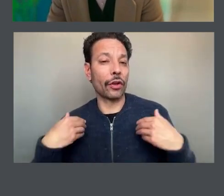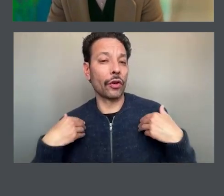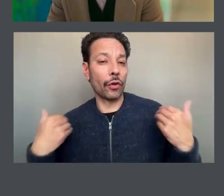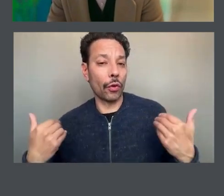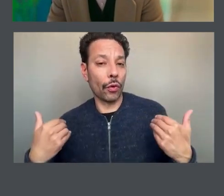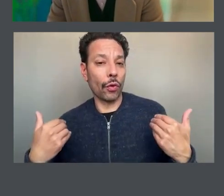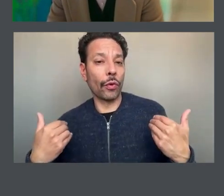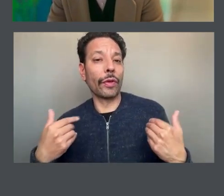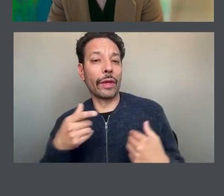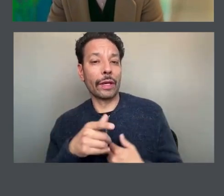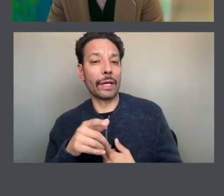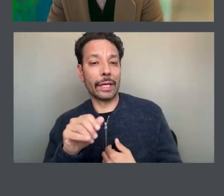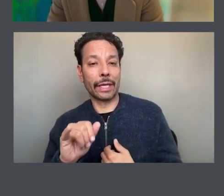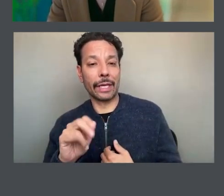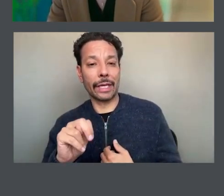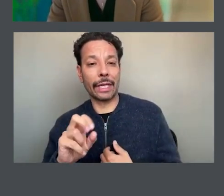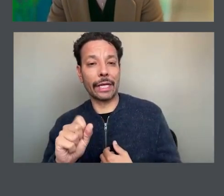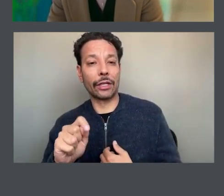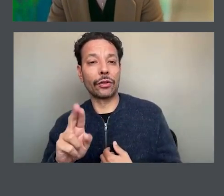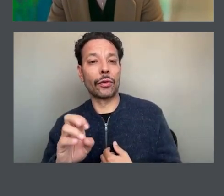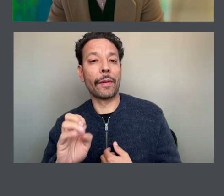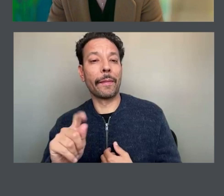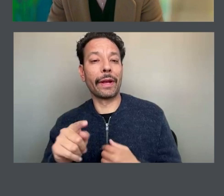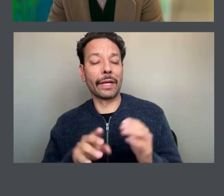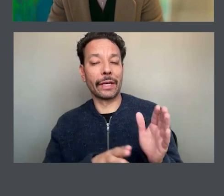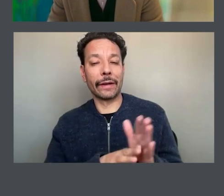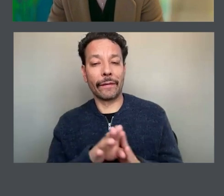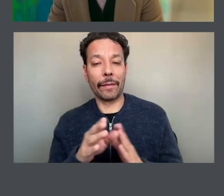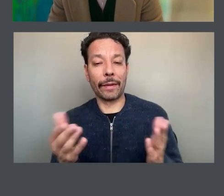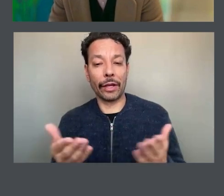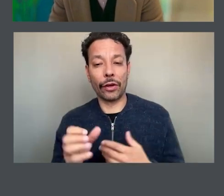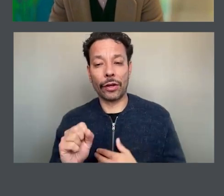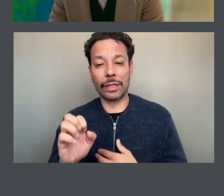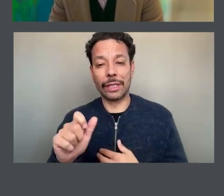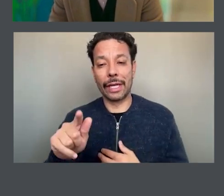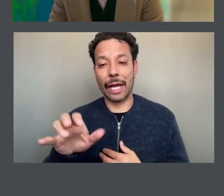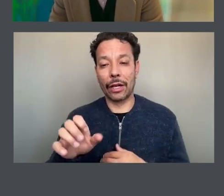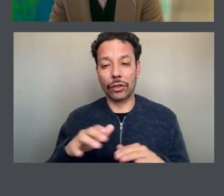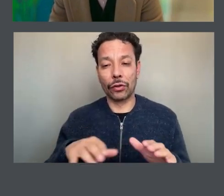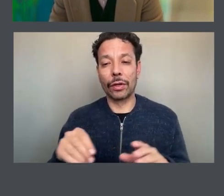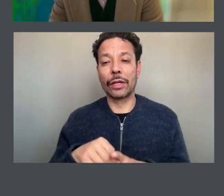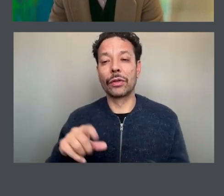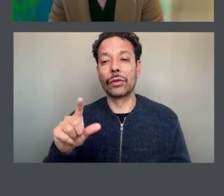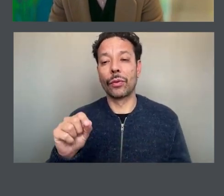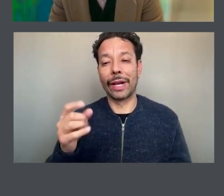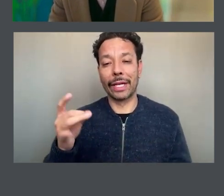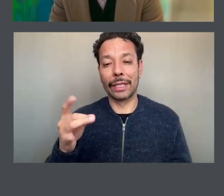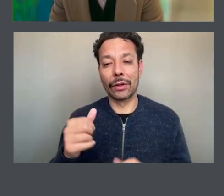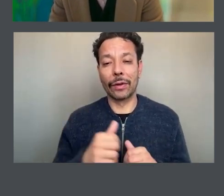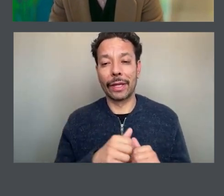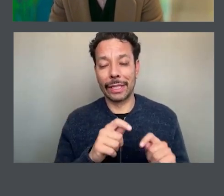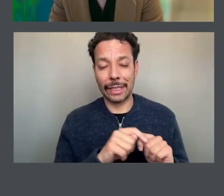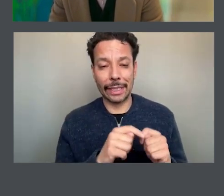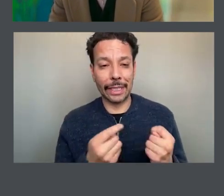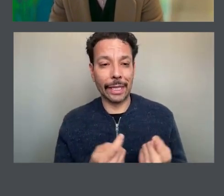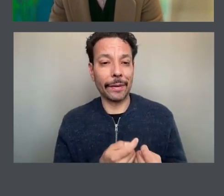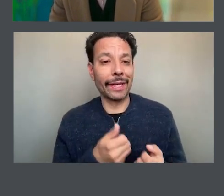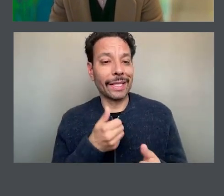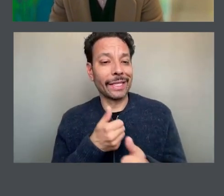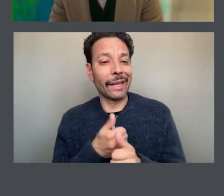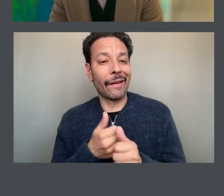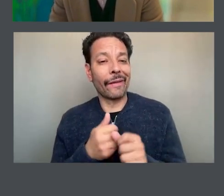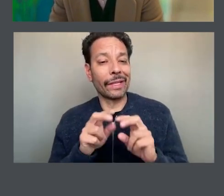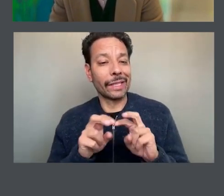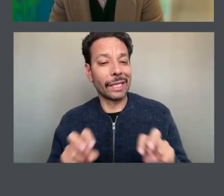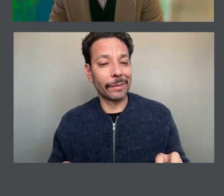Instrument, and it was developed by Purcell et al. Here at Seattle Children's in 2018 with a team. It's a